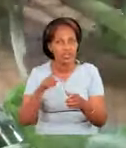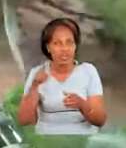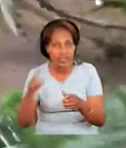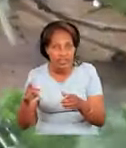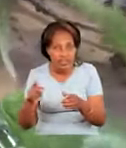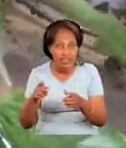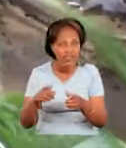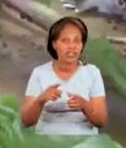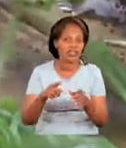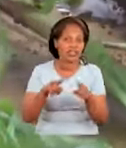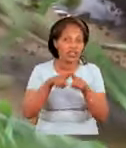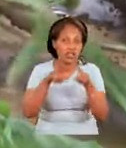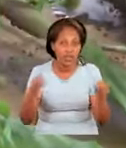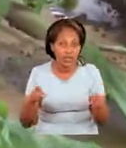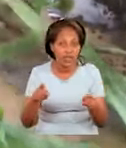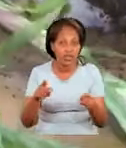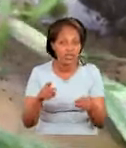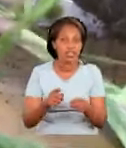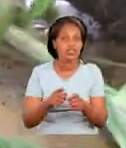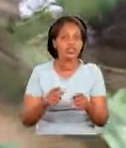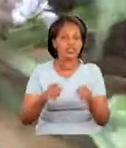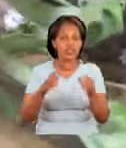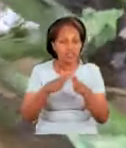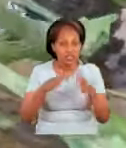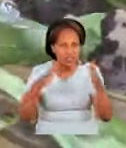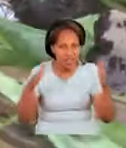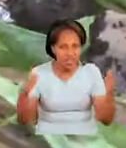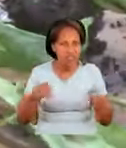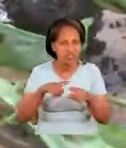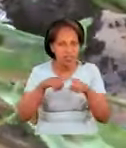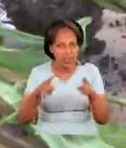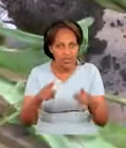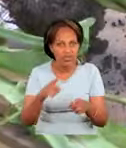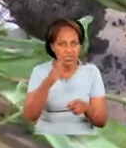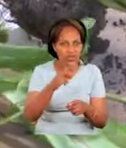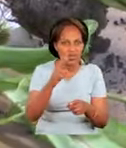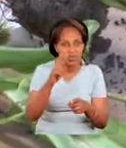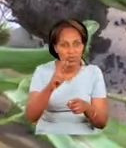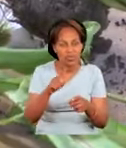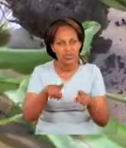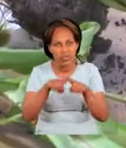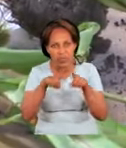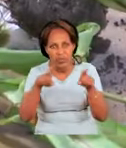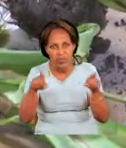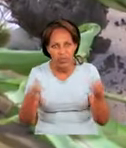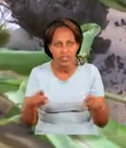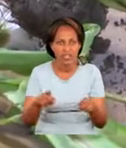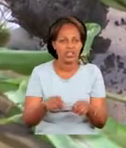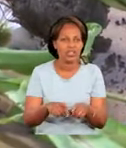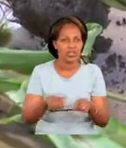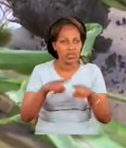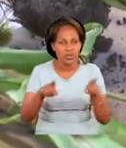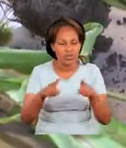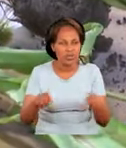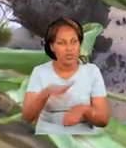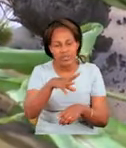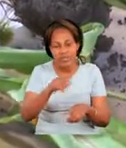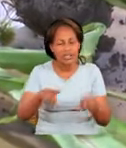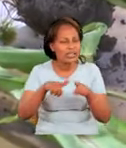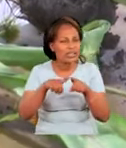of this leaf. And the size of this leaf is different from the size of this leaf. Different plants have different